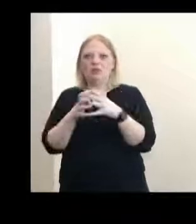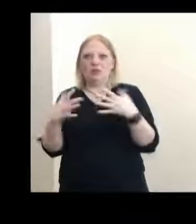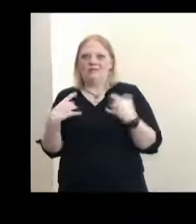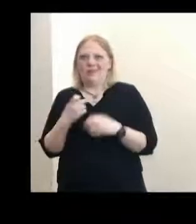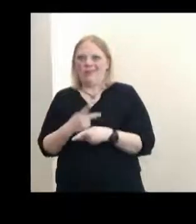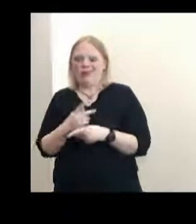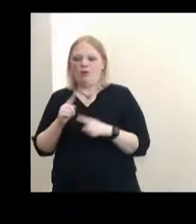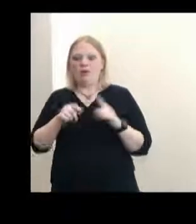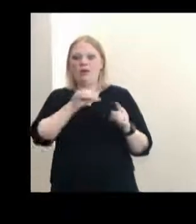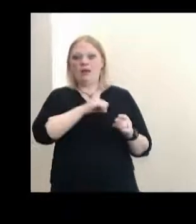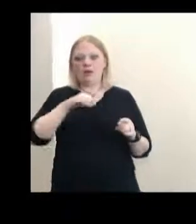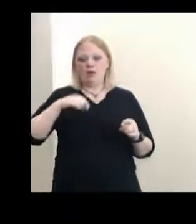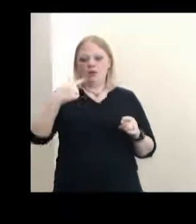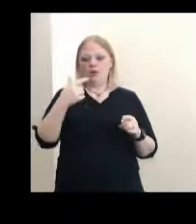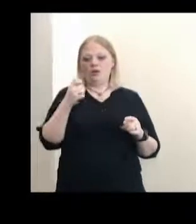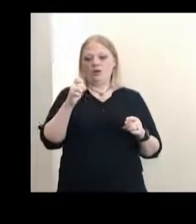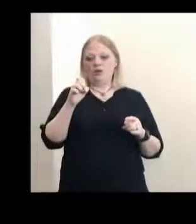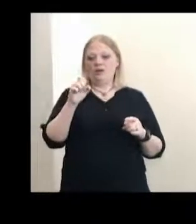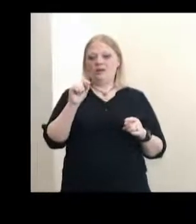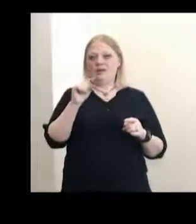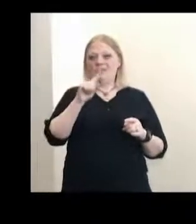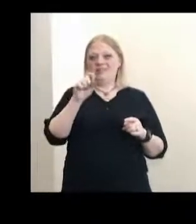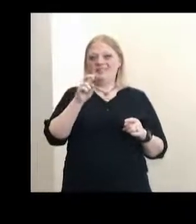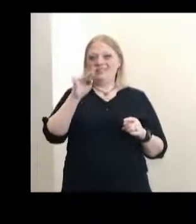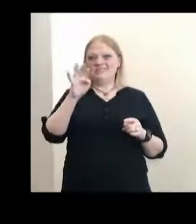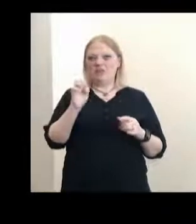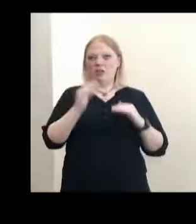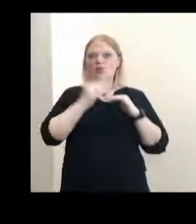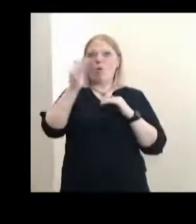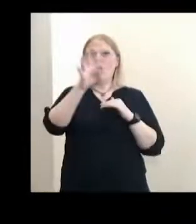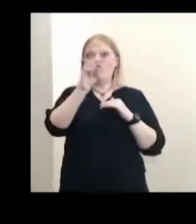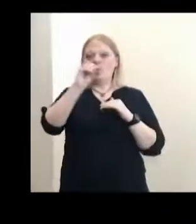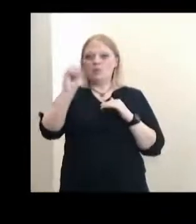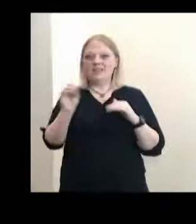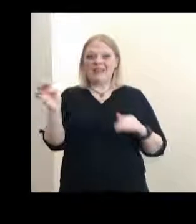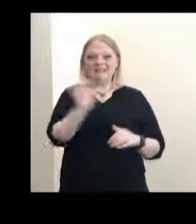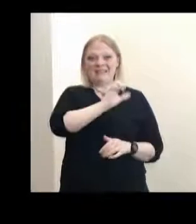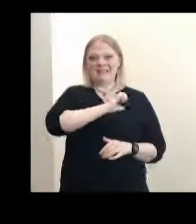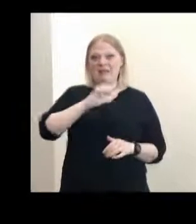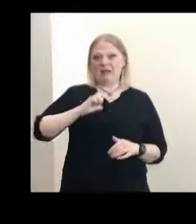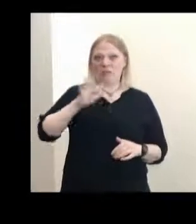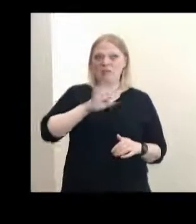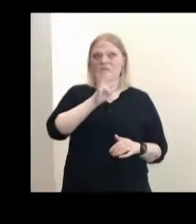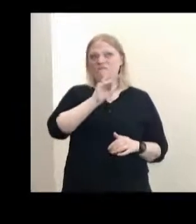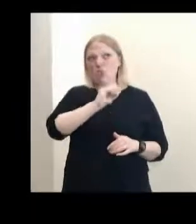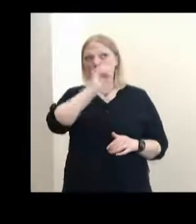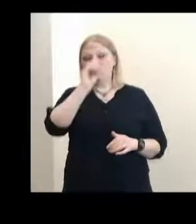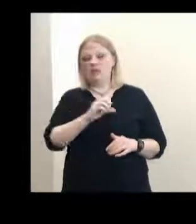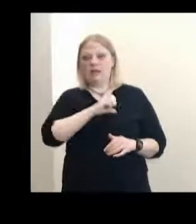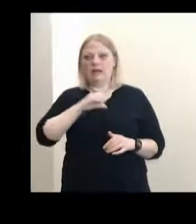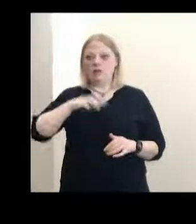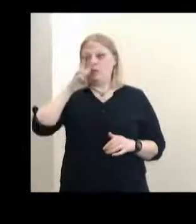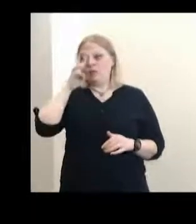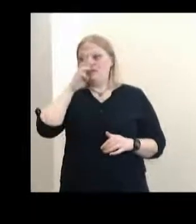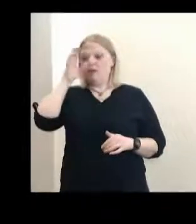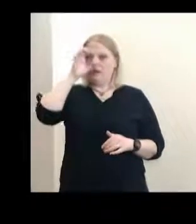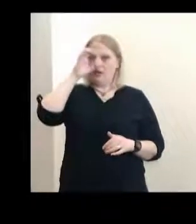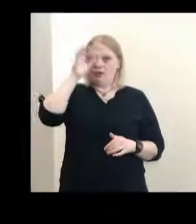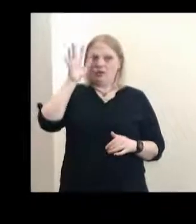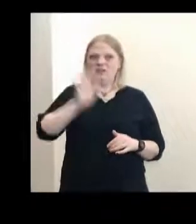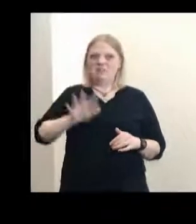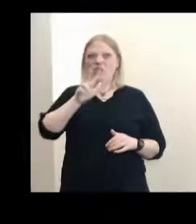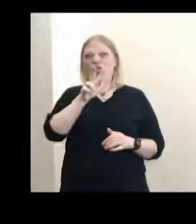also Amherst-Gettsville is over 40%. East Amherst is nearly 40%. Amherst-Williamsville-Clarence,